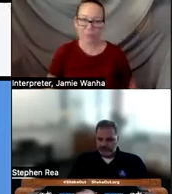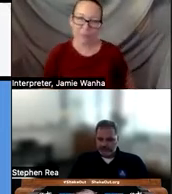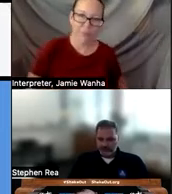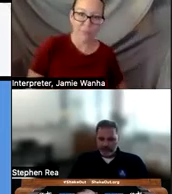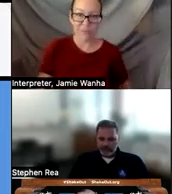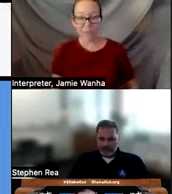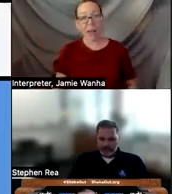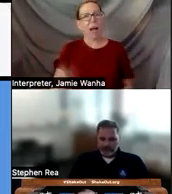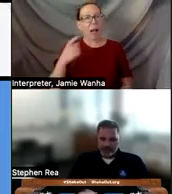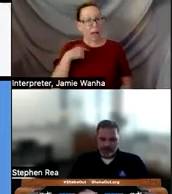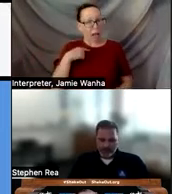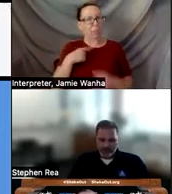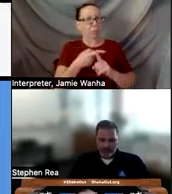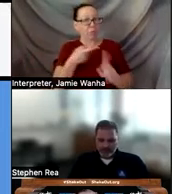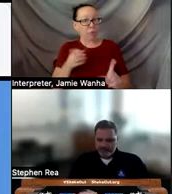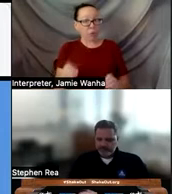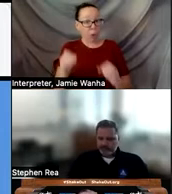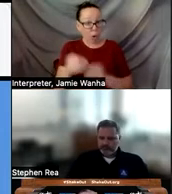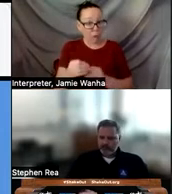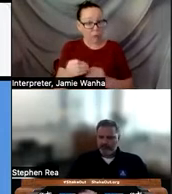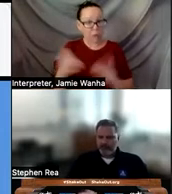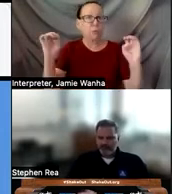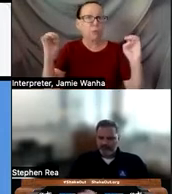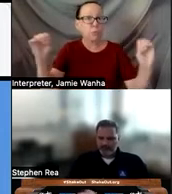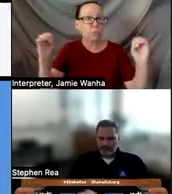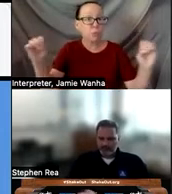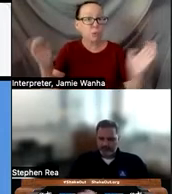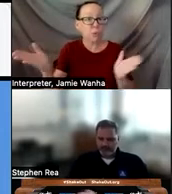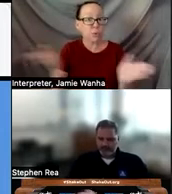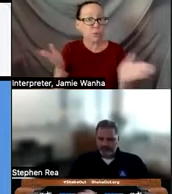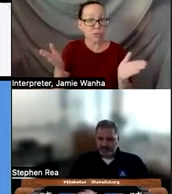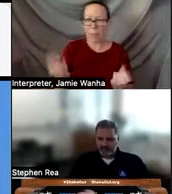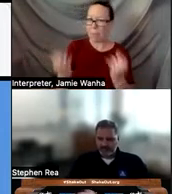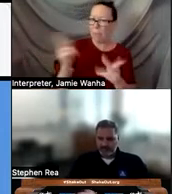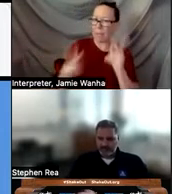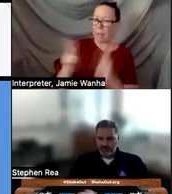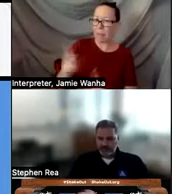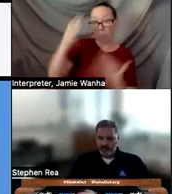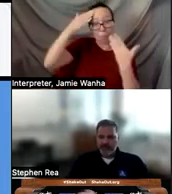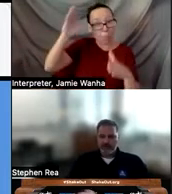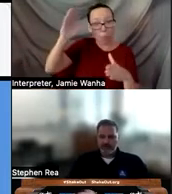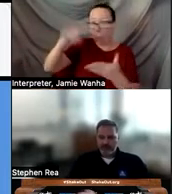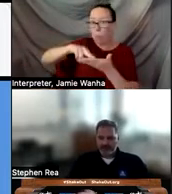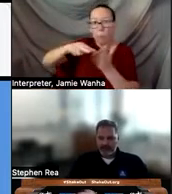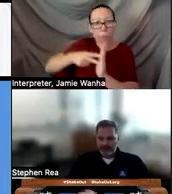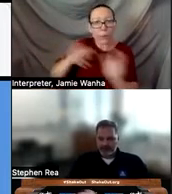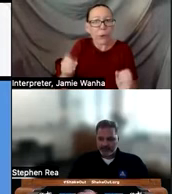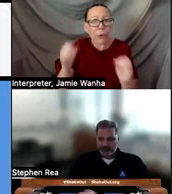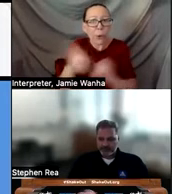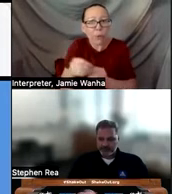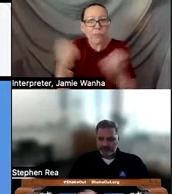Services. And a lot of people don't know what the Office of Emergency Services does, but we coordinate the overall